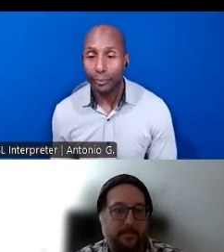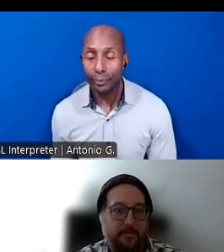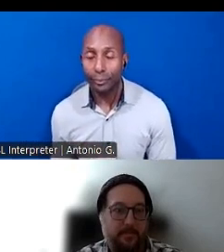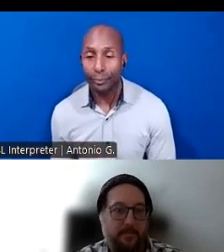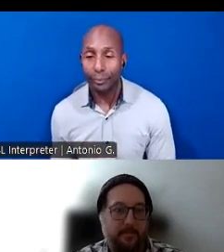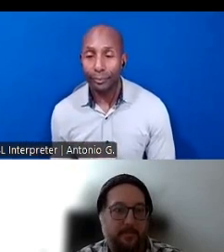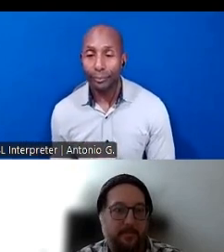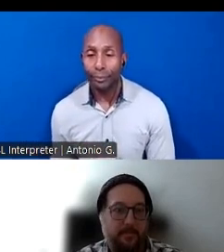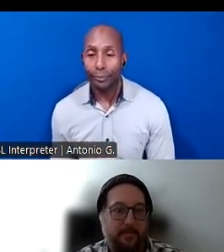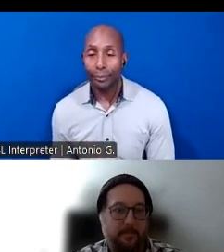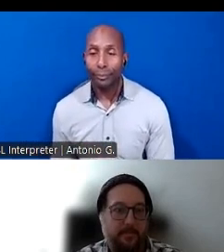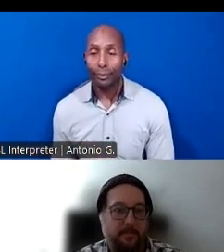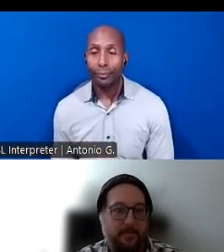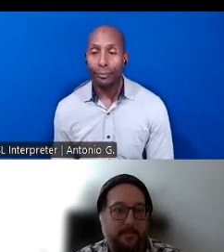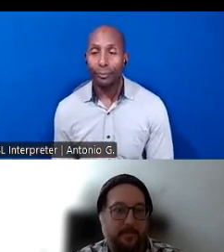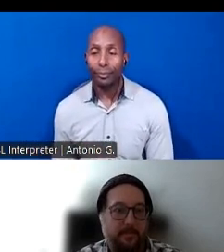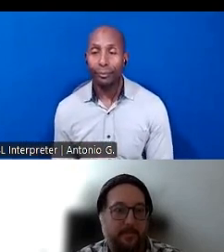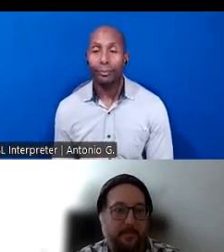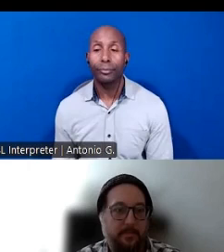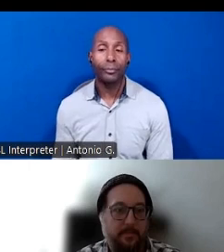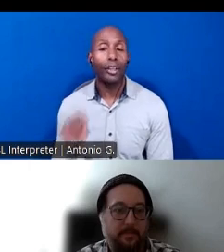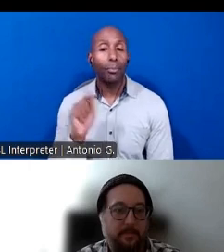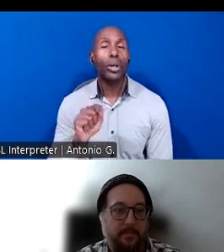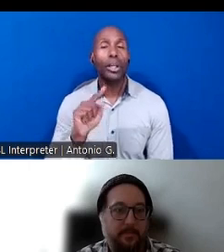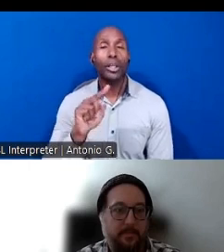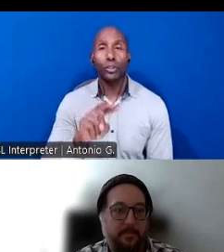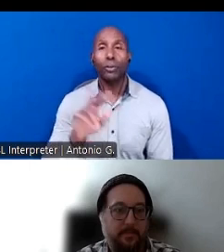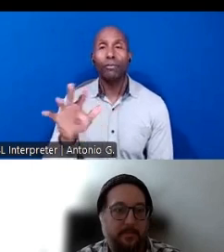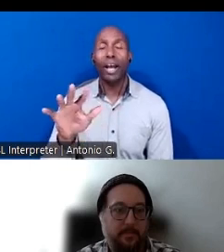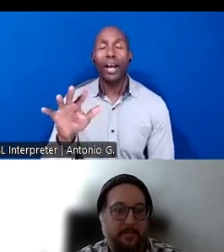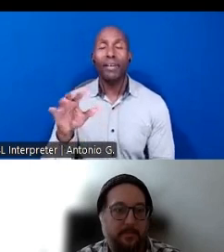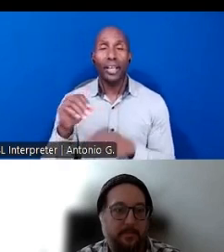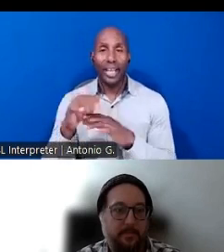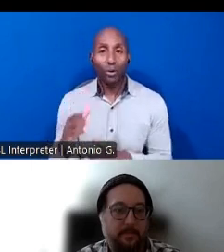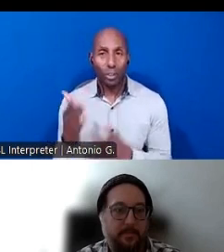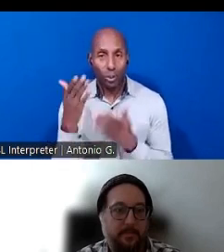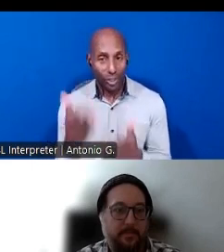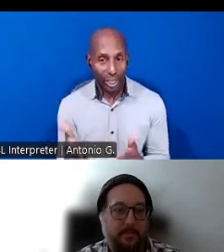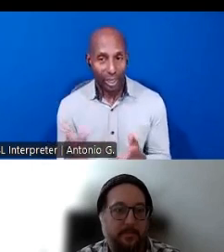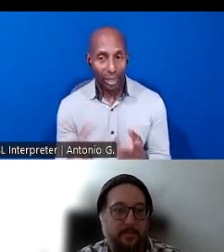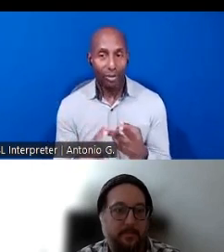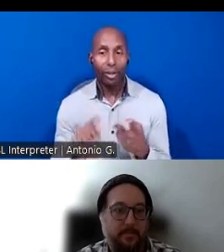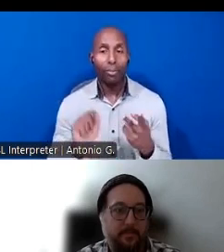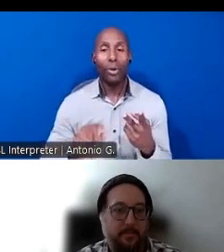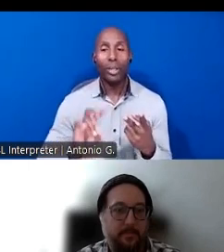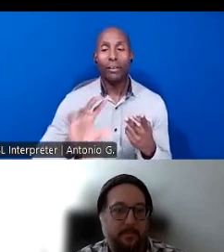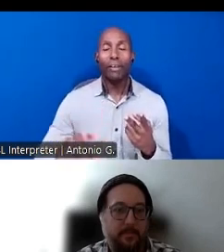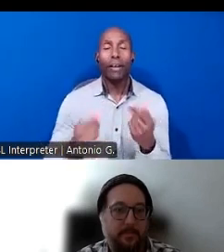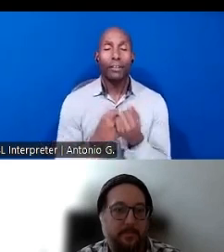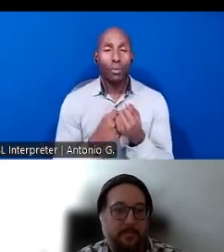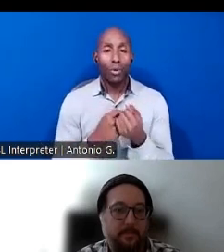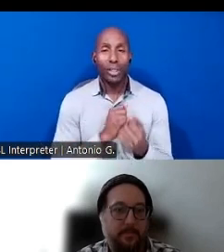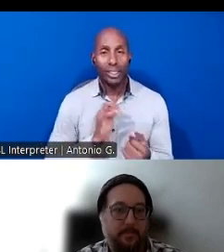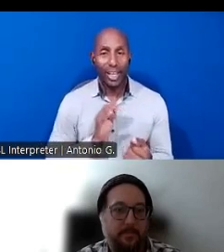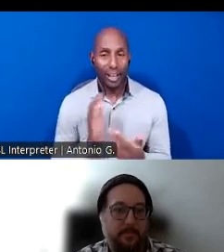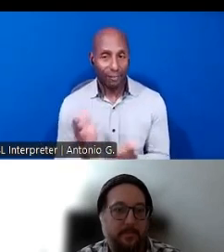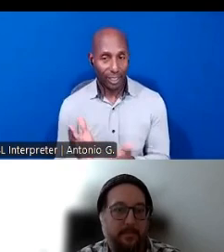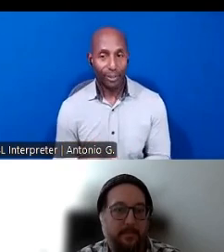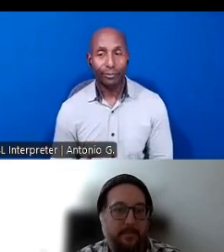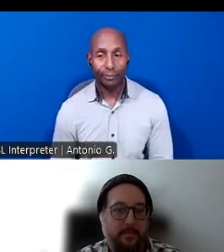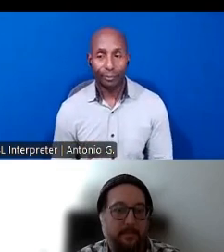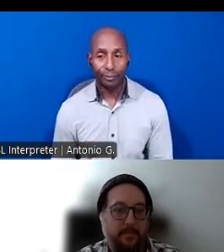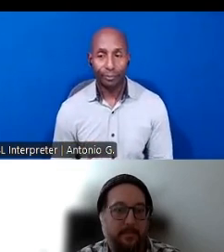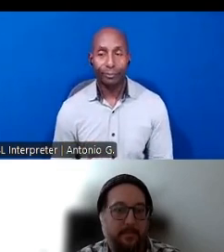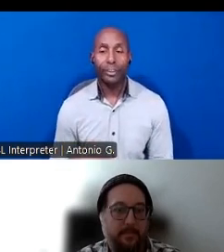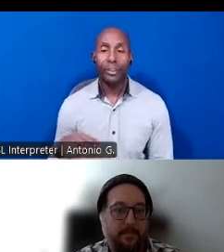that she's been entered as a 0.25 counselor and as a 0.75 support staff. And so you can slide